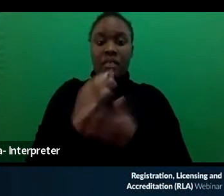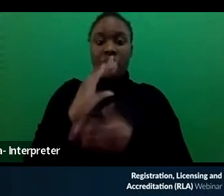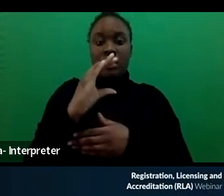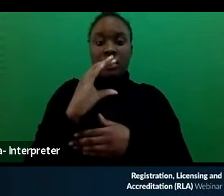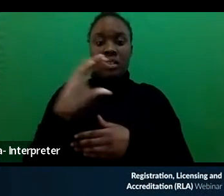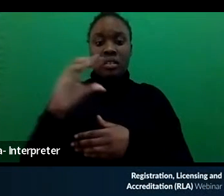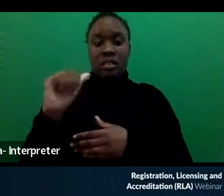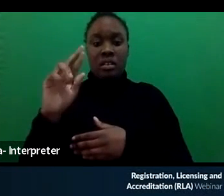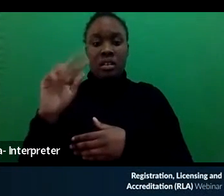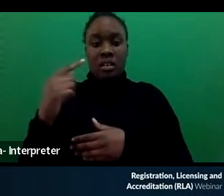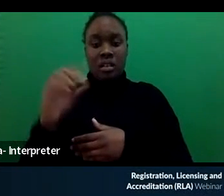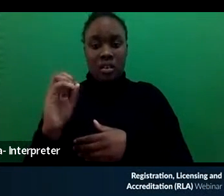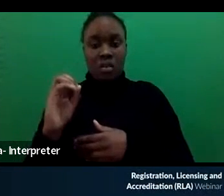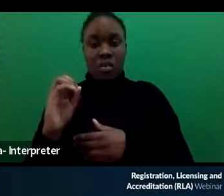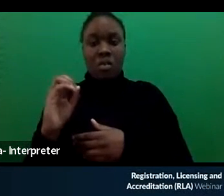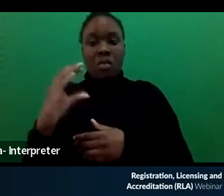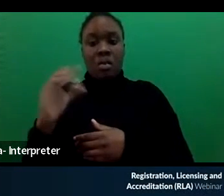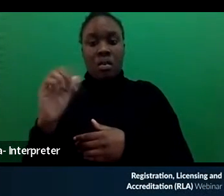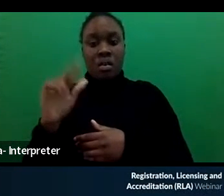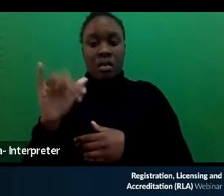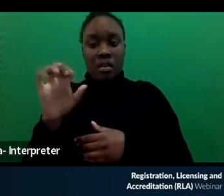on RLA?